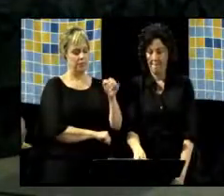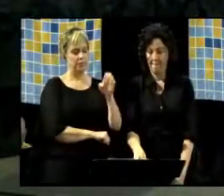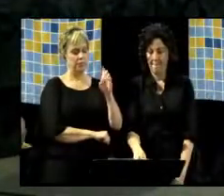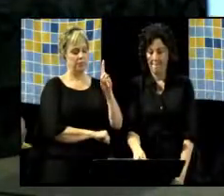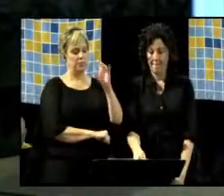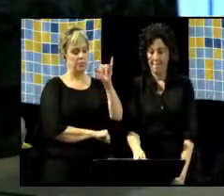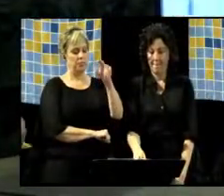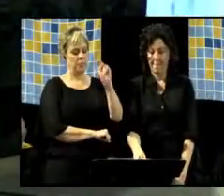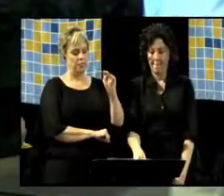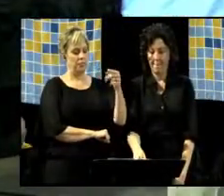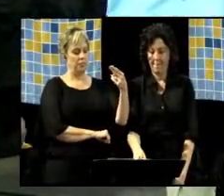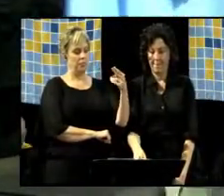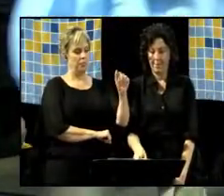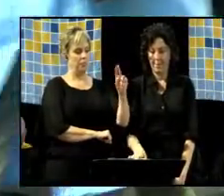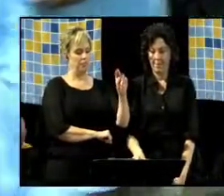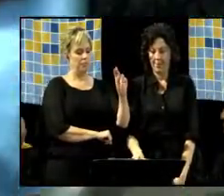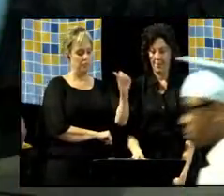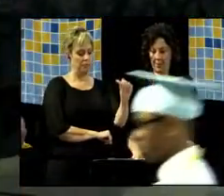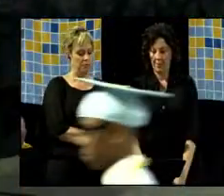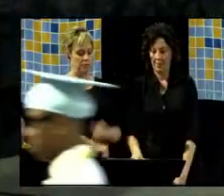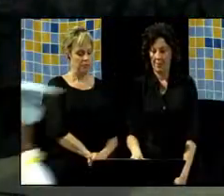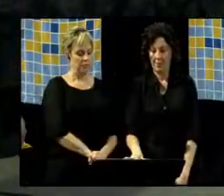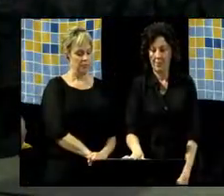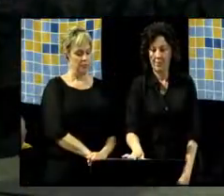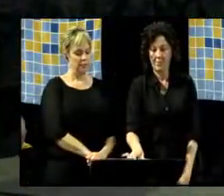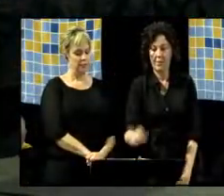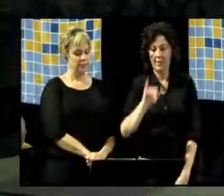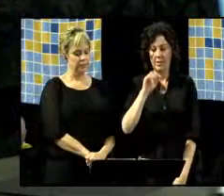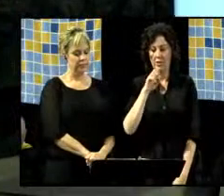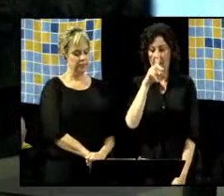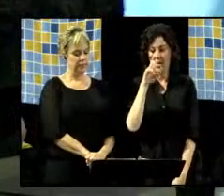Jaden Zaire Hanna.